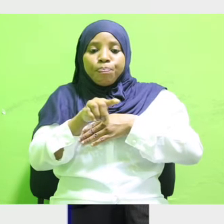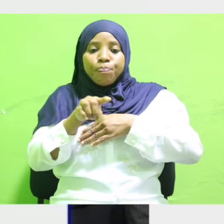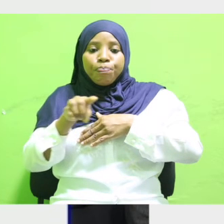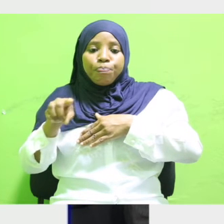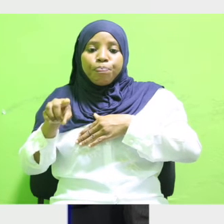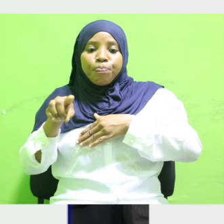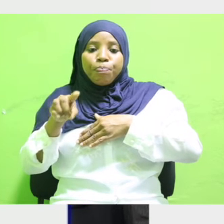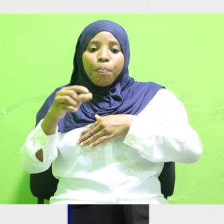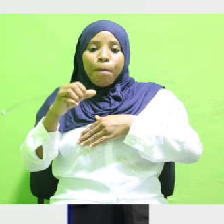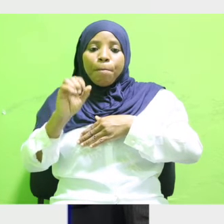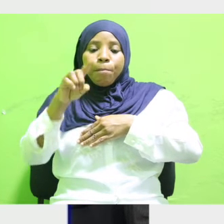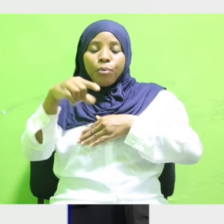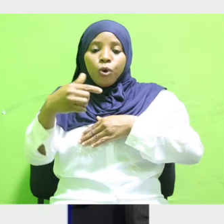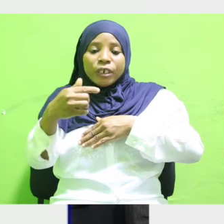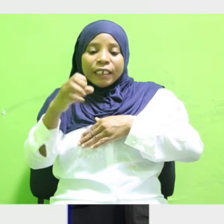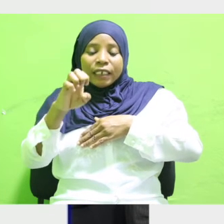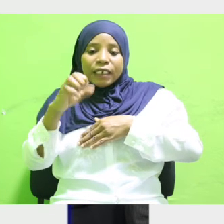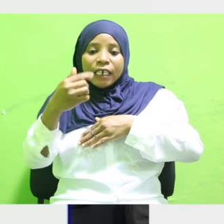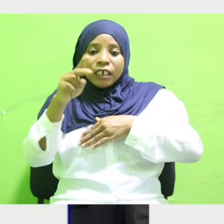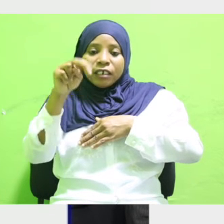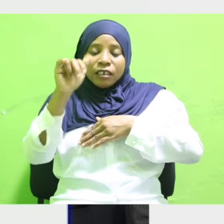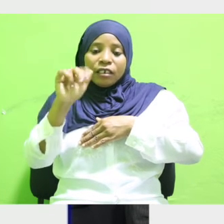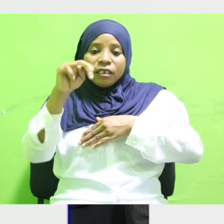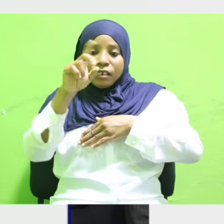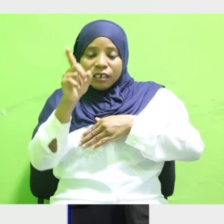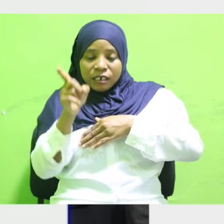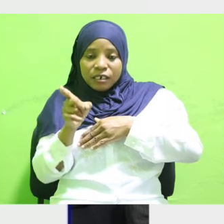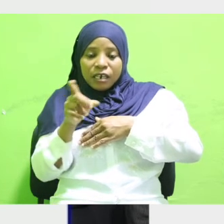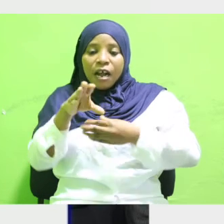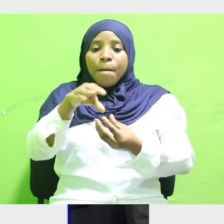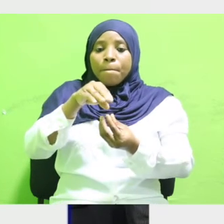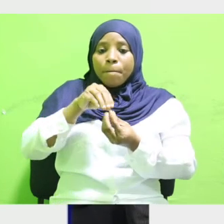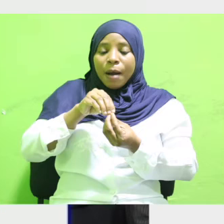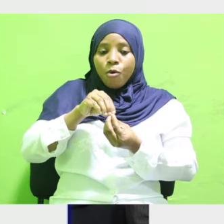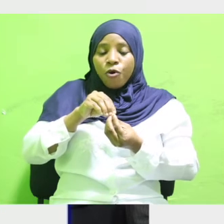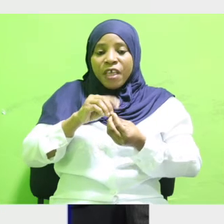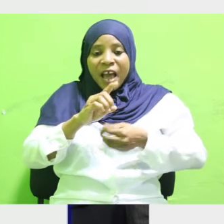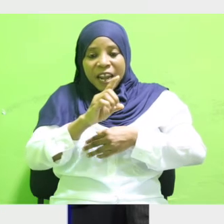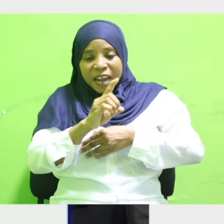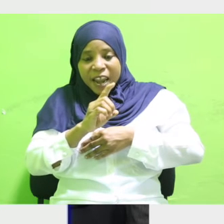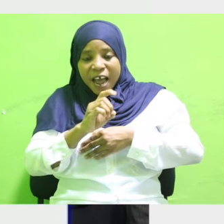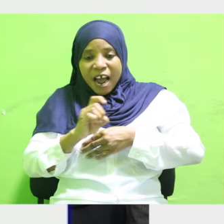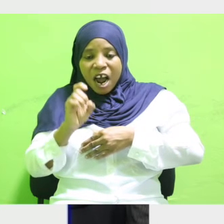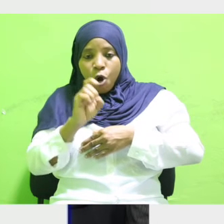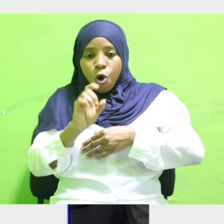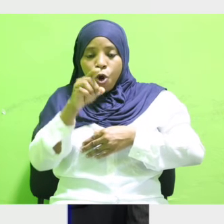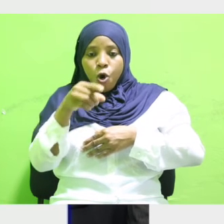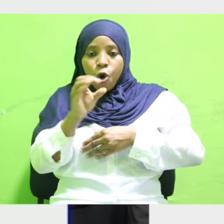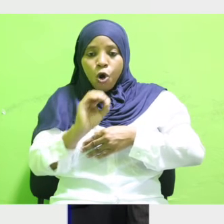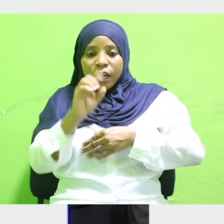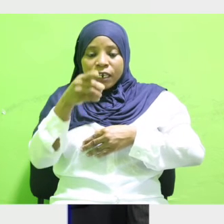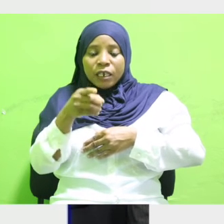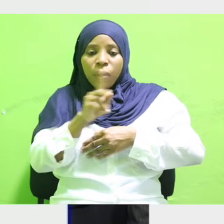has also a job of protecting delicate organs from either injury or